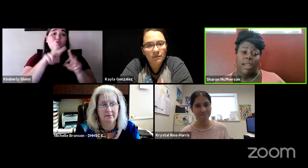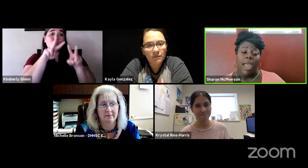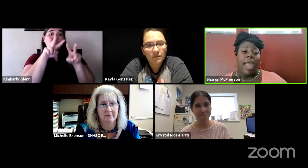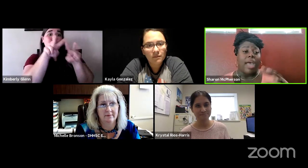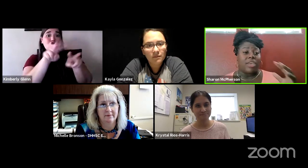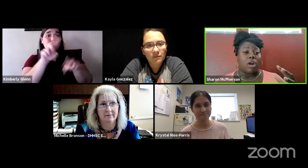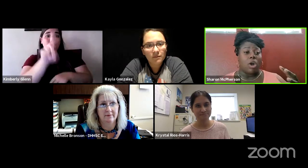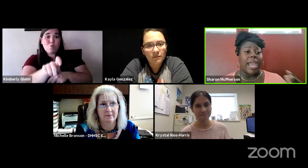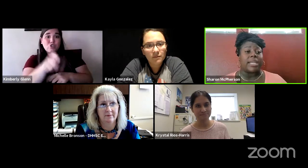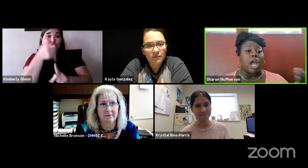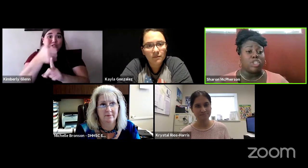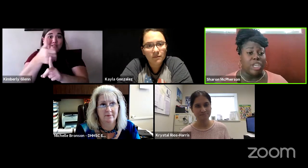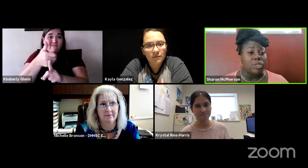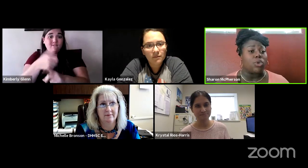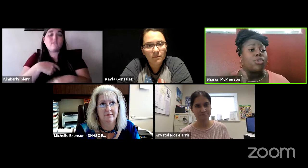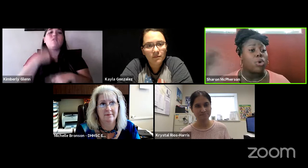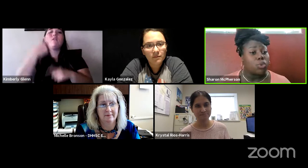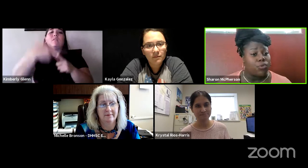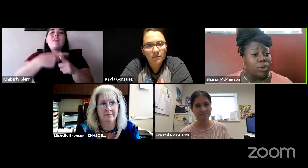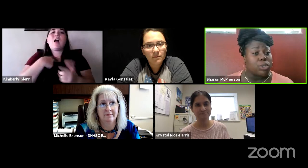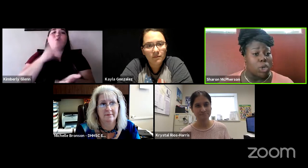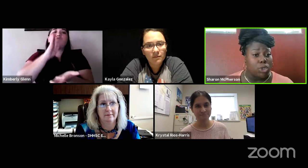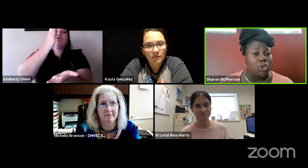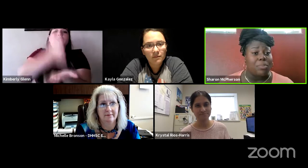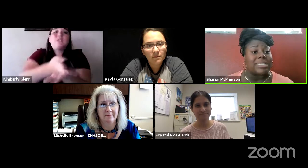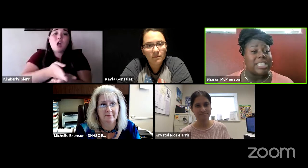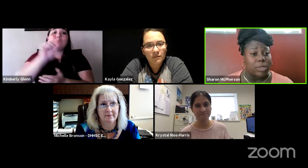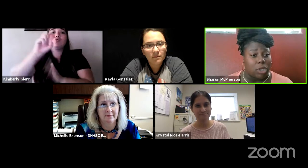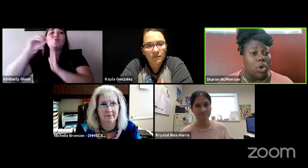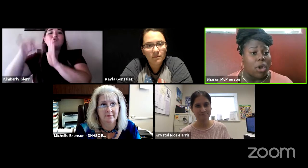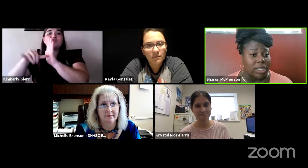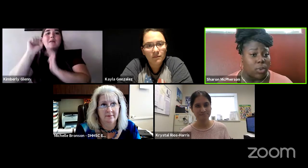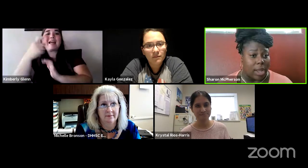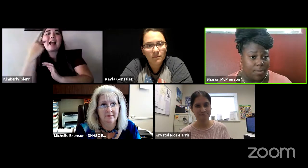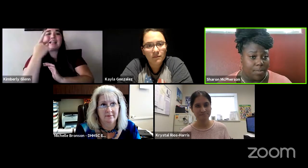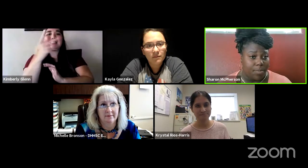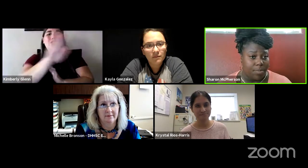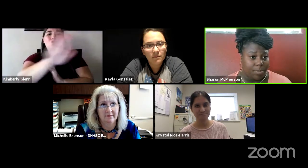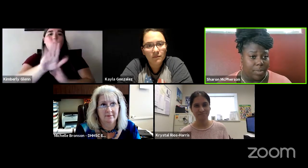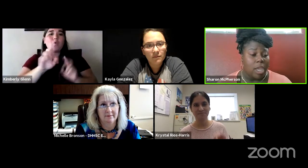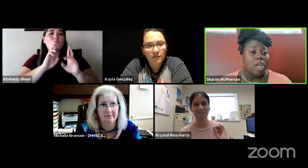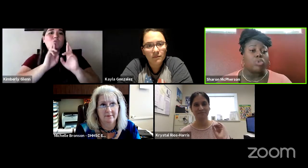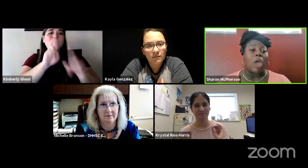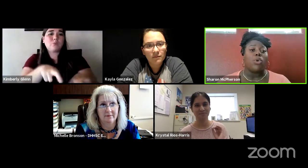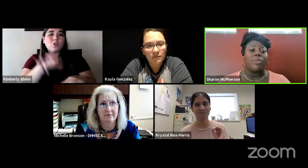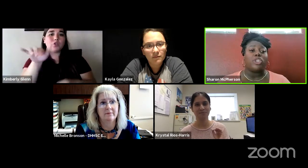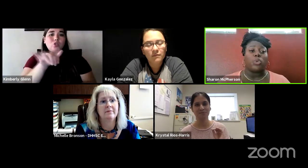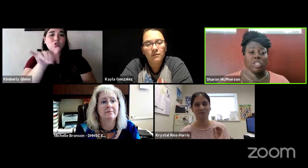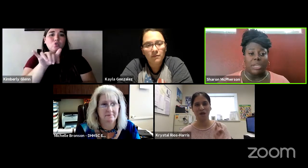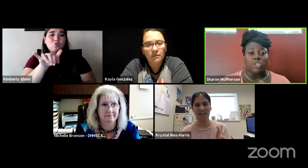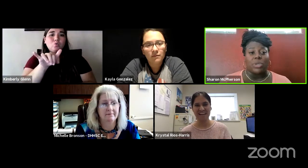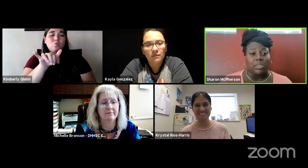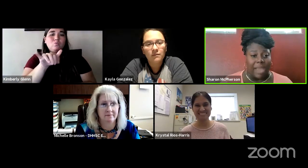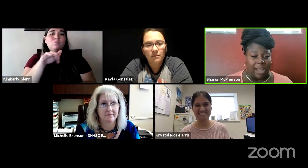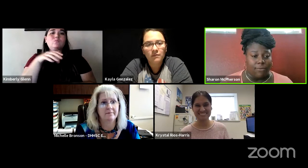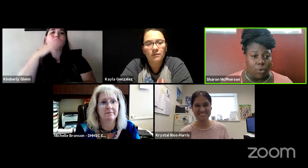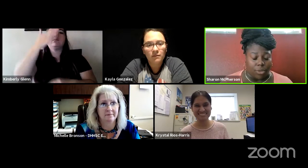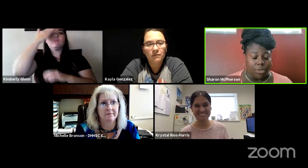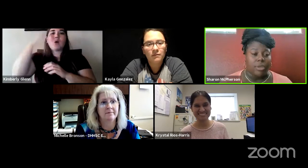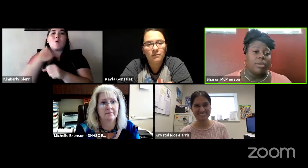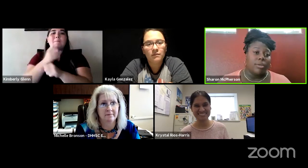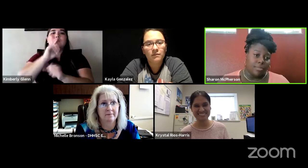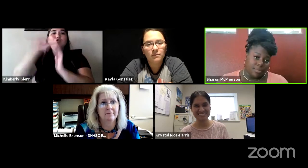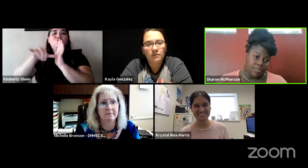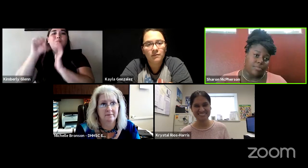question, and then I'll go ahead and unshare so those viewers on YouTube can see what's going on as well. So I will be switching my screens back and